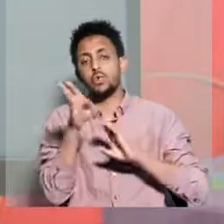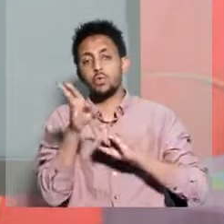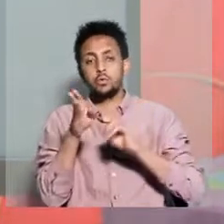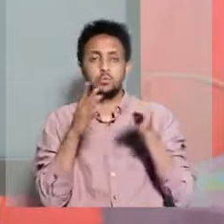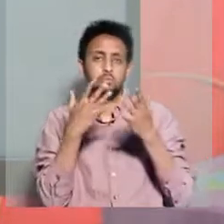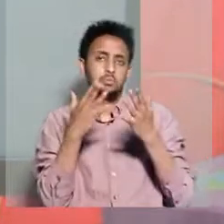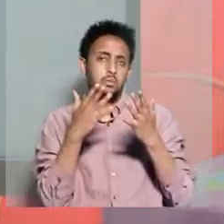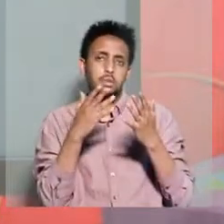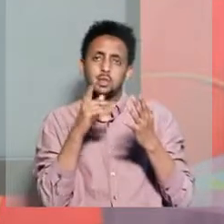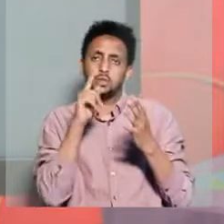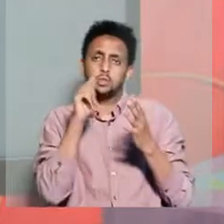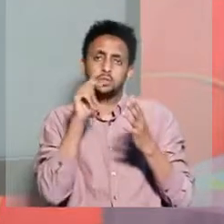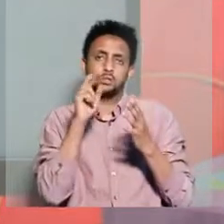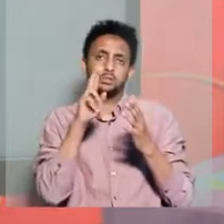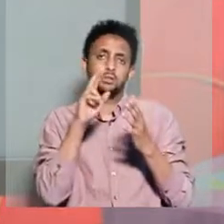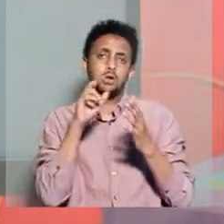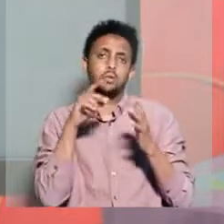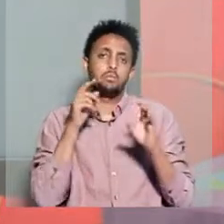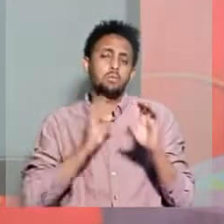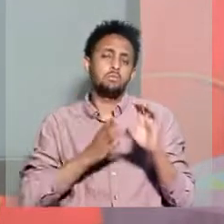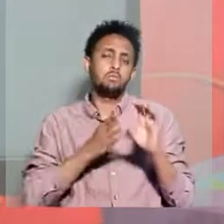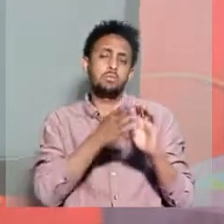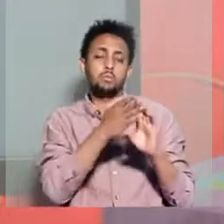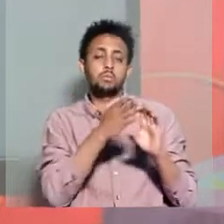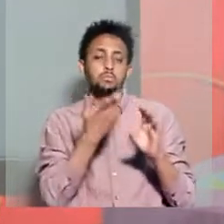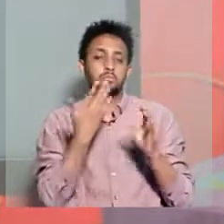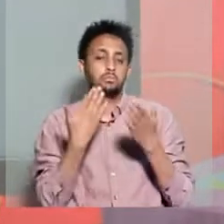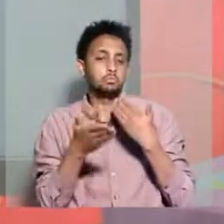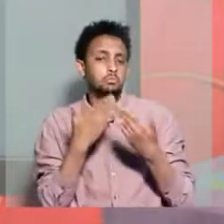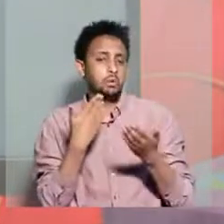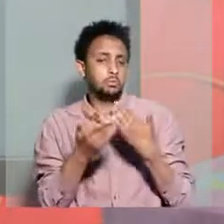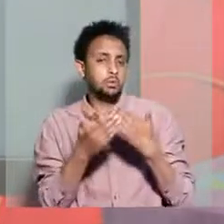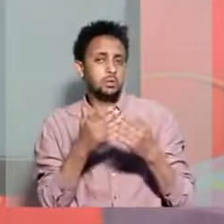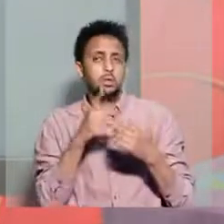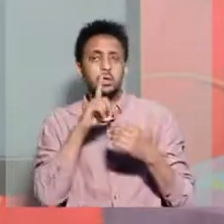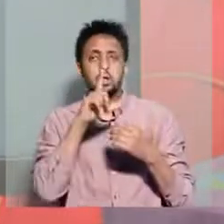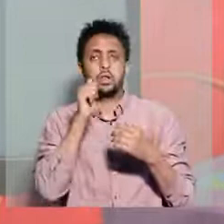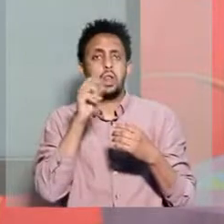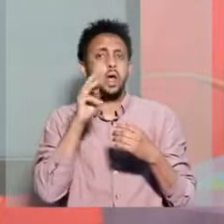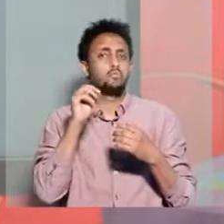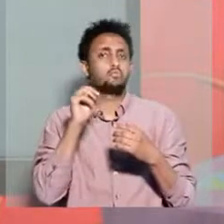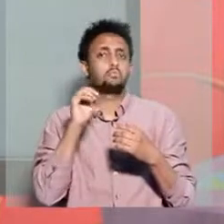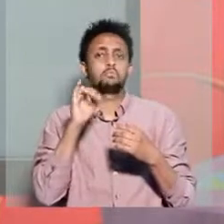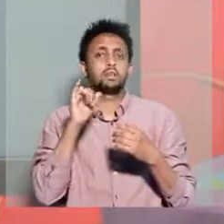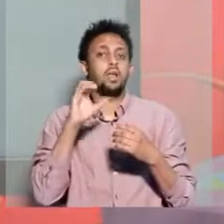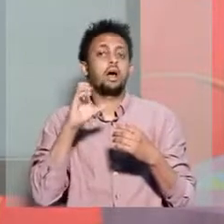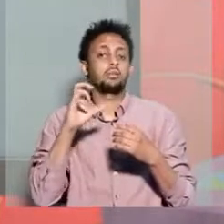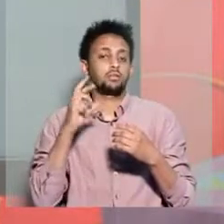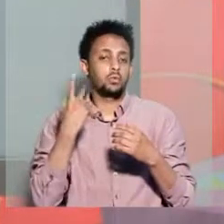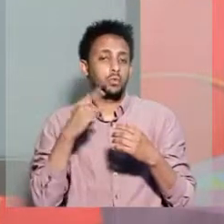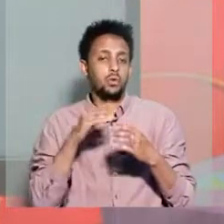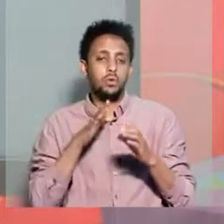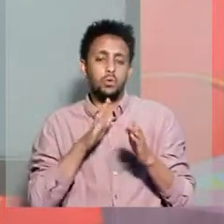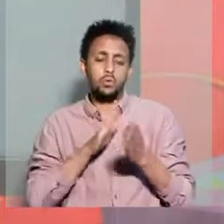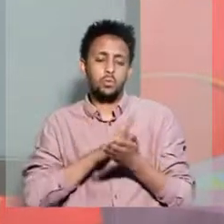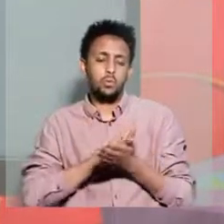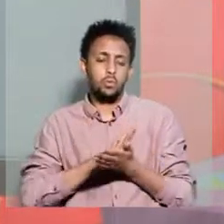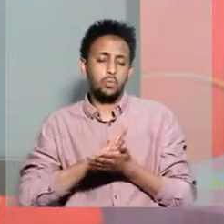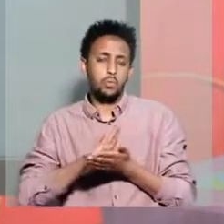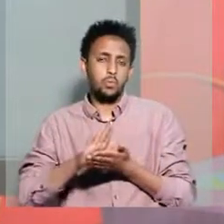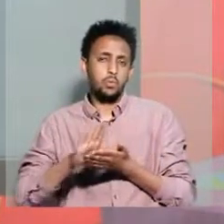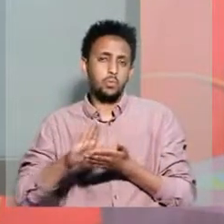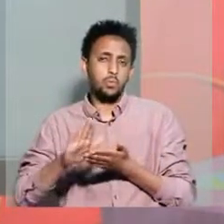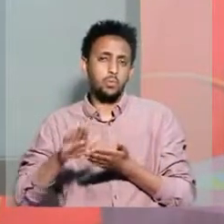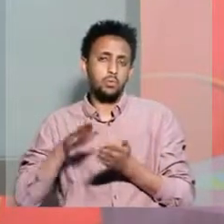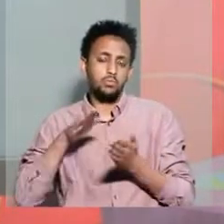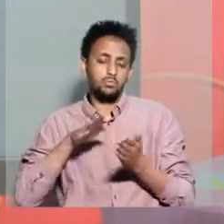be a turbulent flow or irregular flow, or there might be a streamline or a laminar flow, a uniform flow